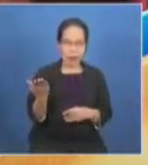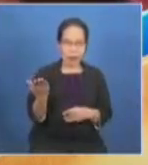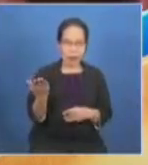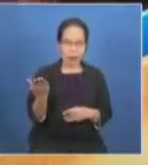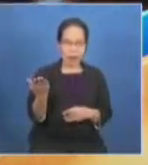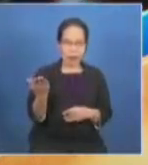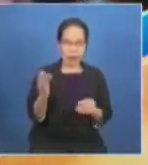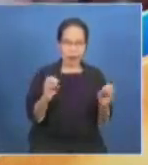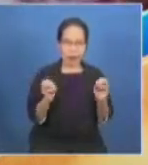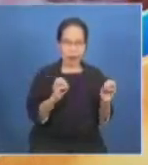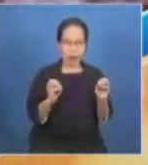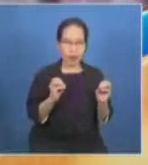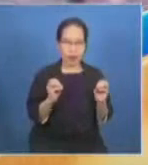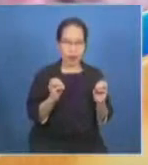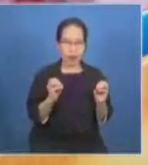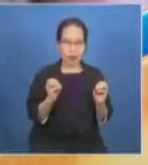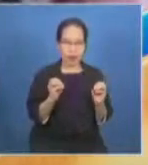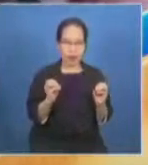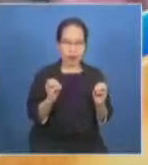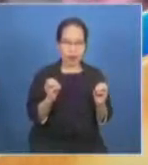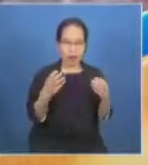give the child.